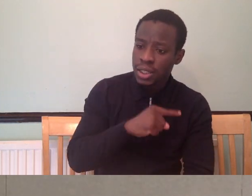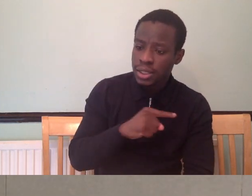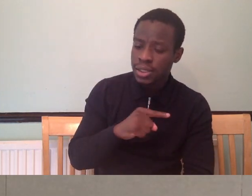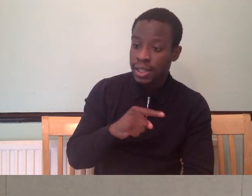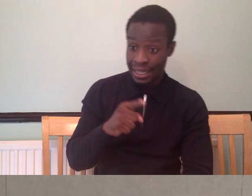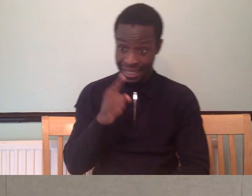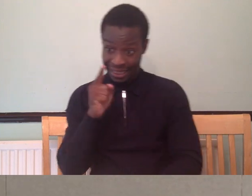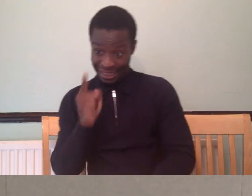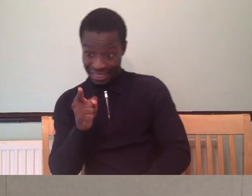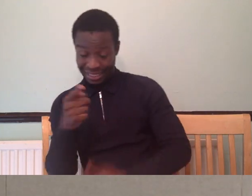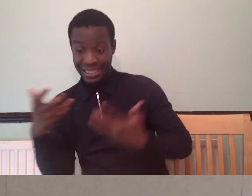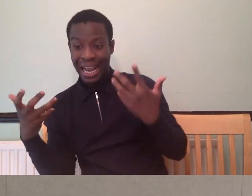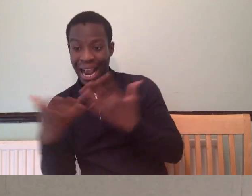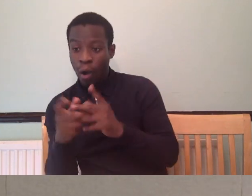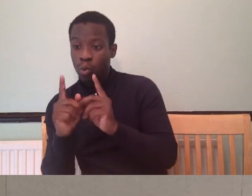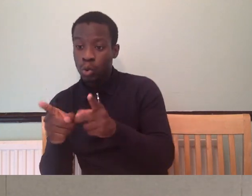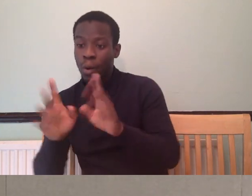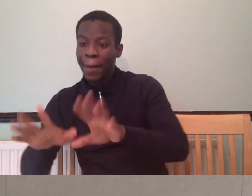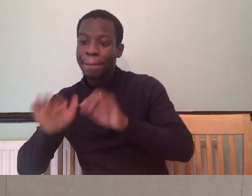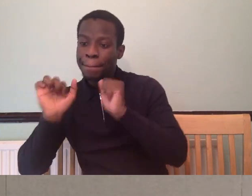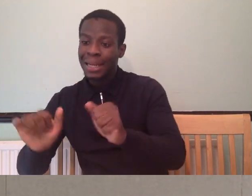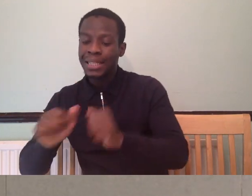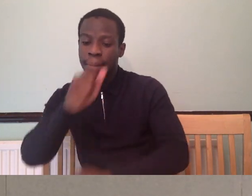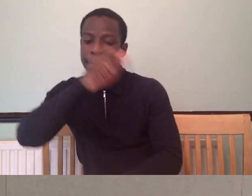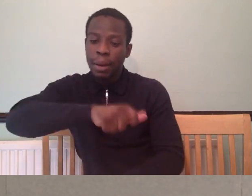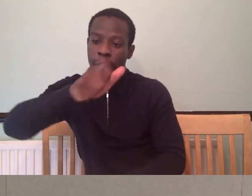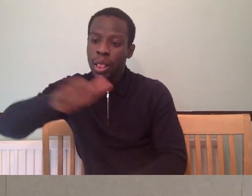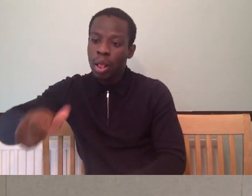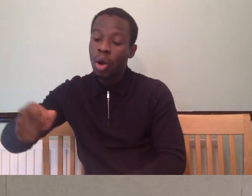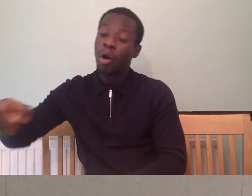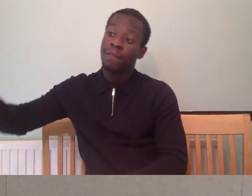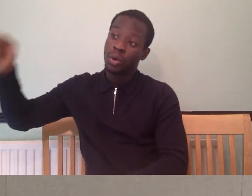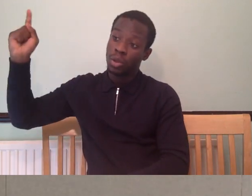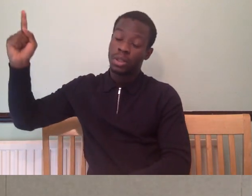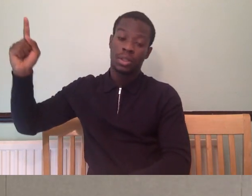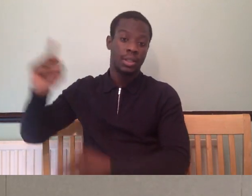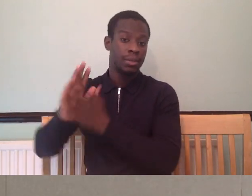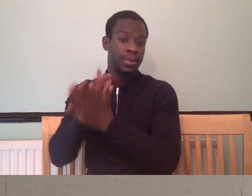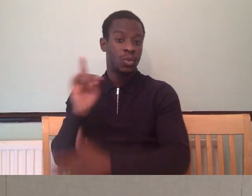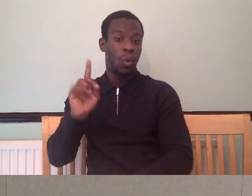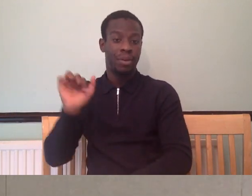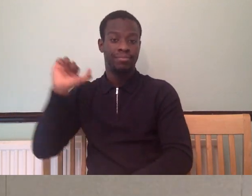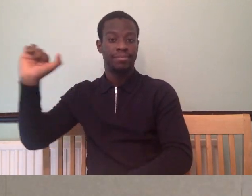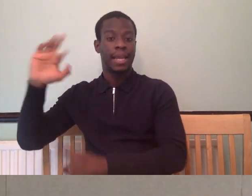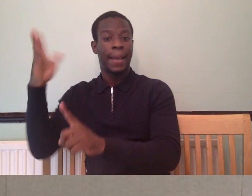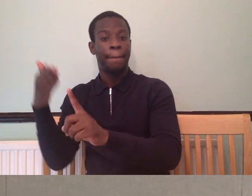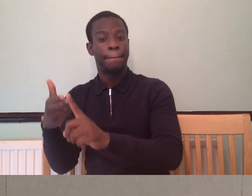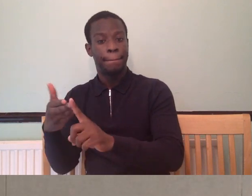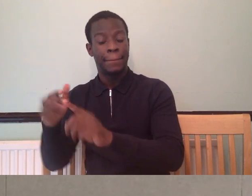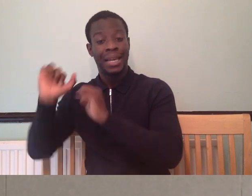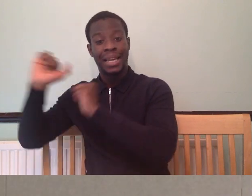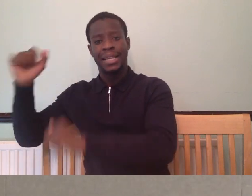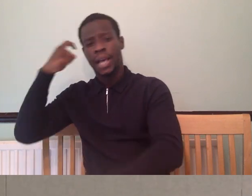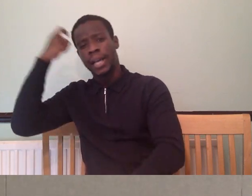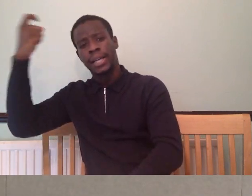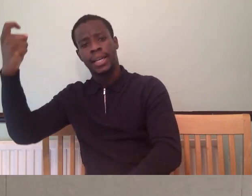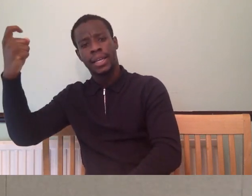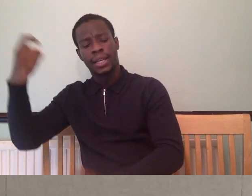are to bless the people of God." It was God's intention, God's idea.